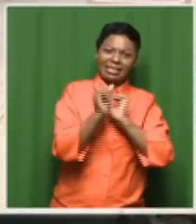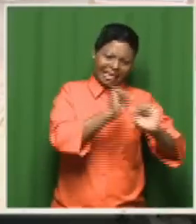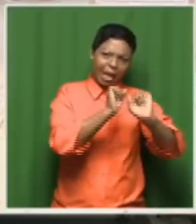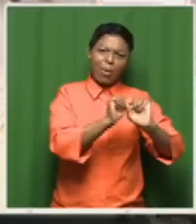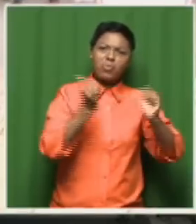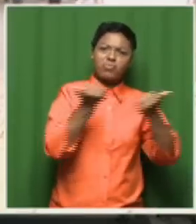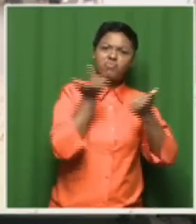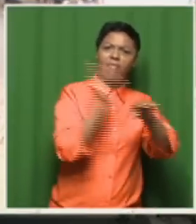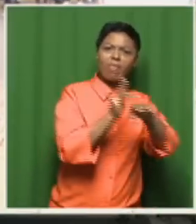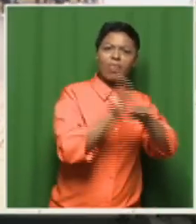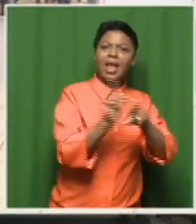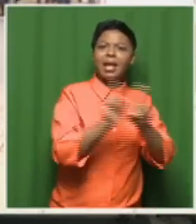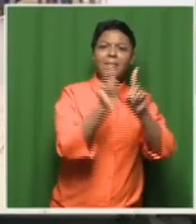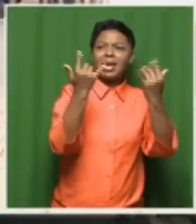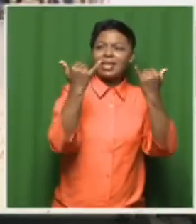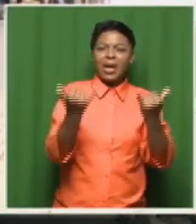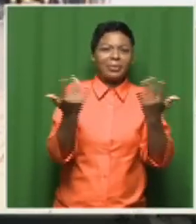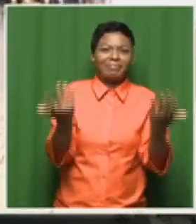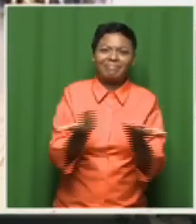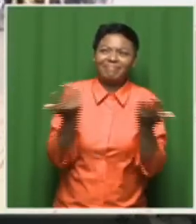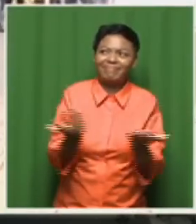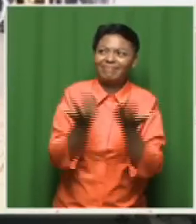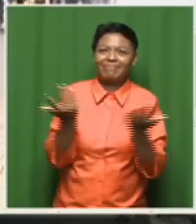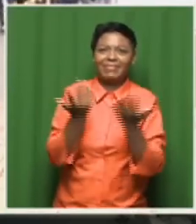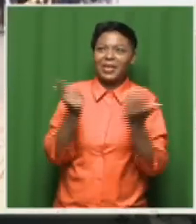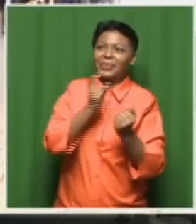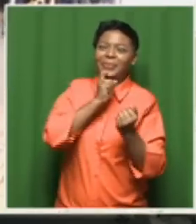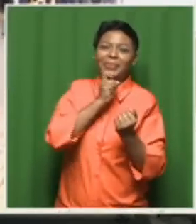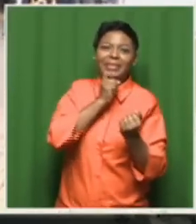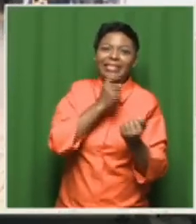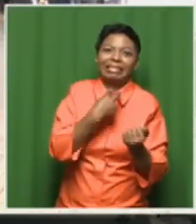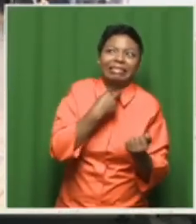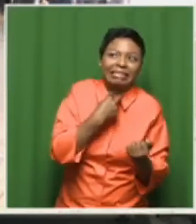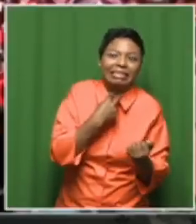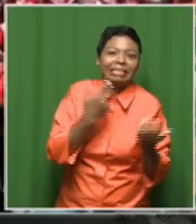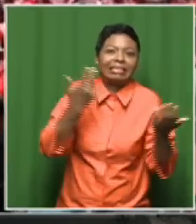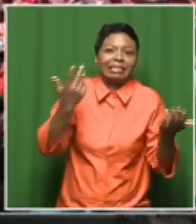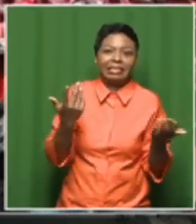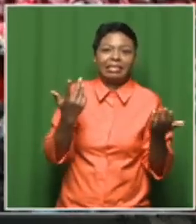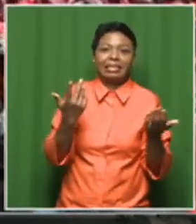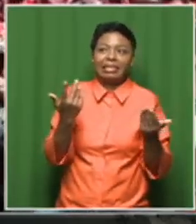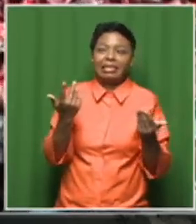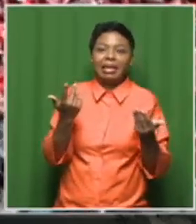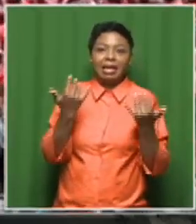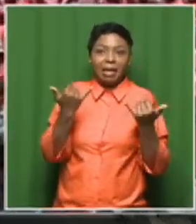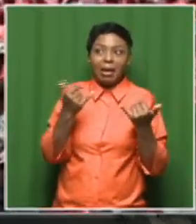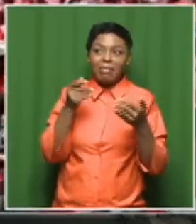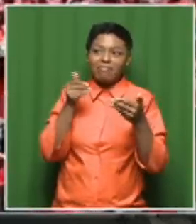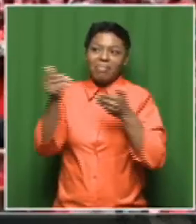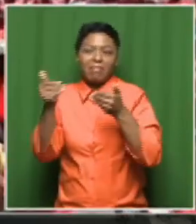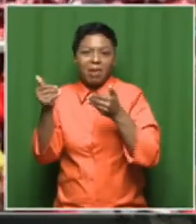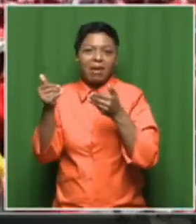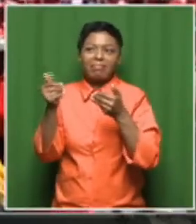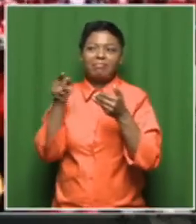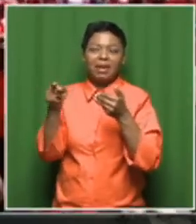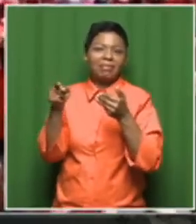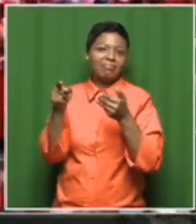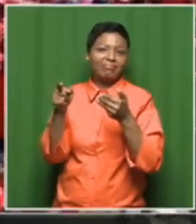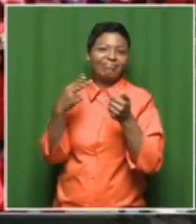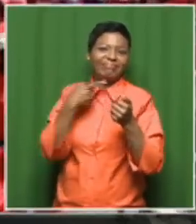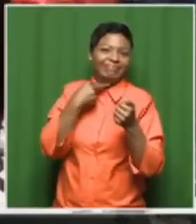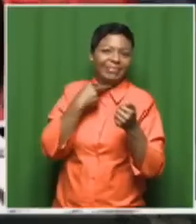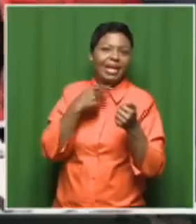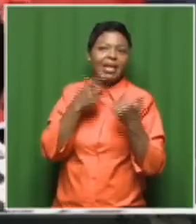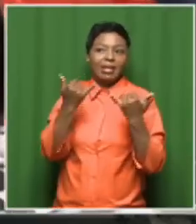simply used to manage the building sites. So they've now formed in New York, for example, the first of the architects'